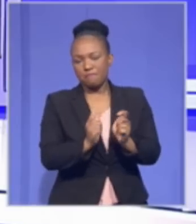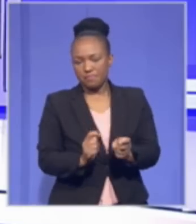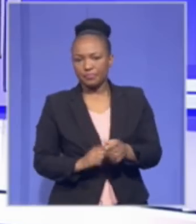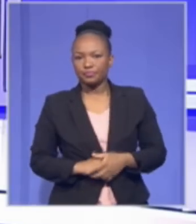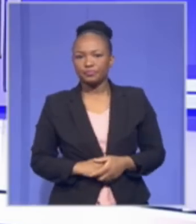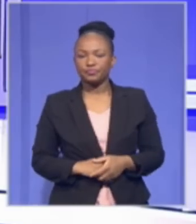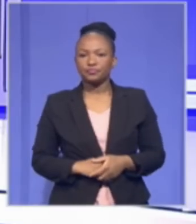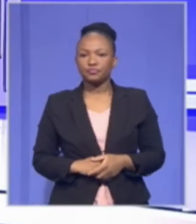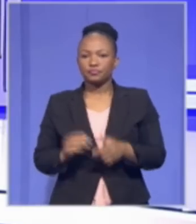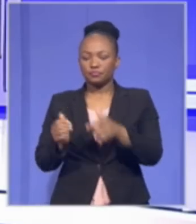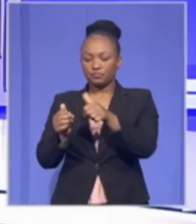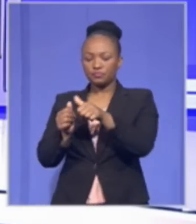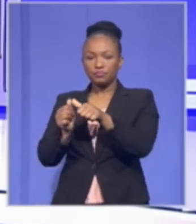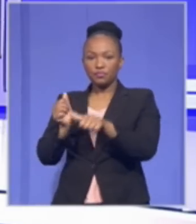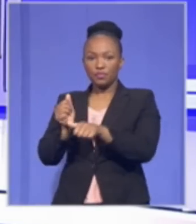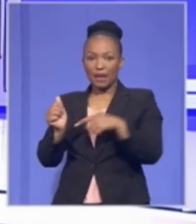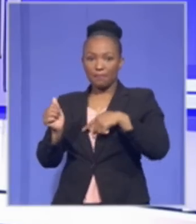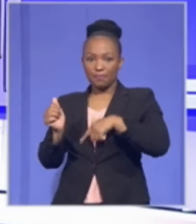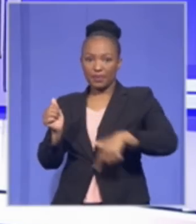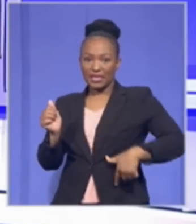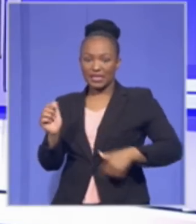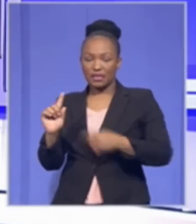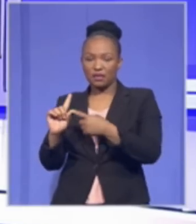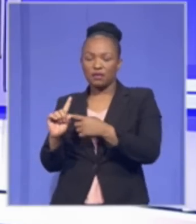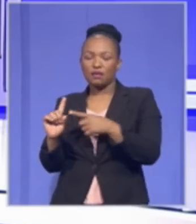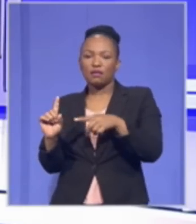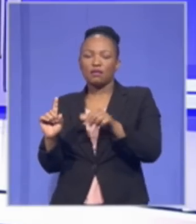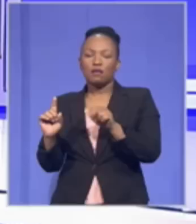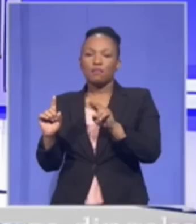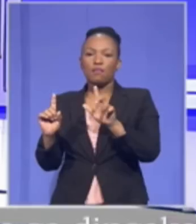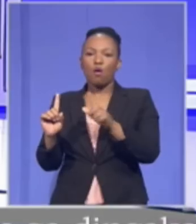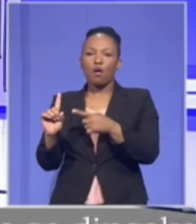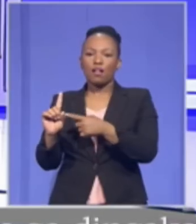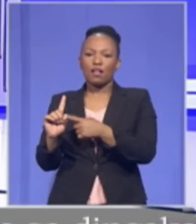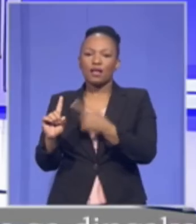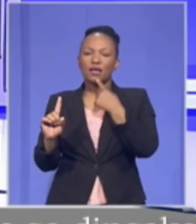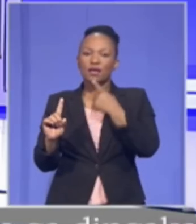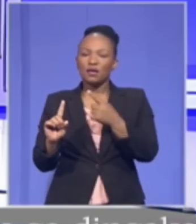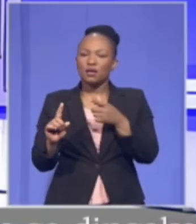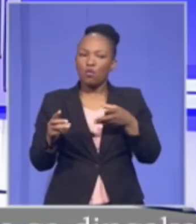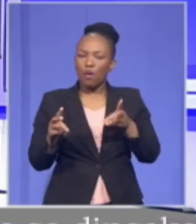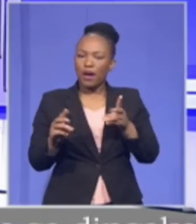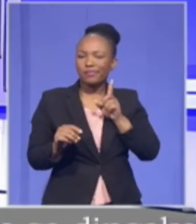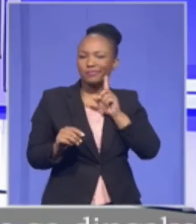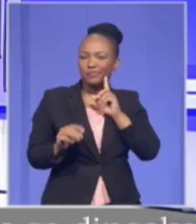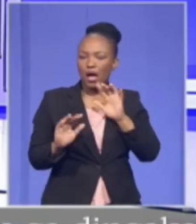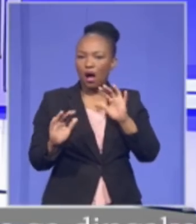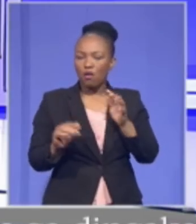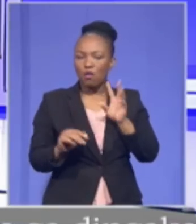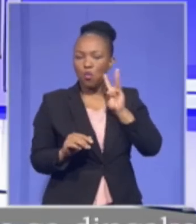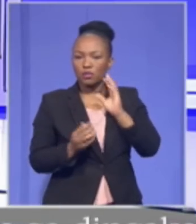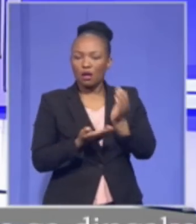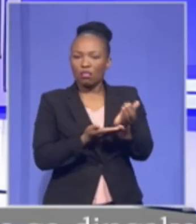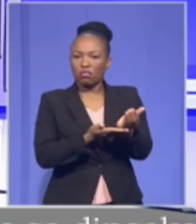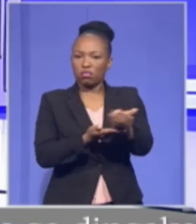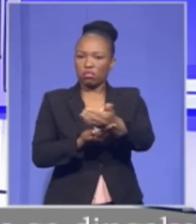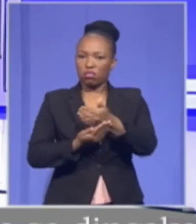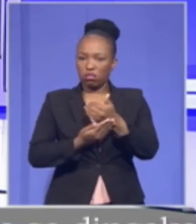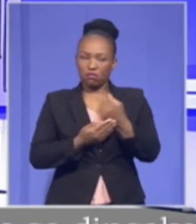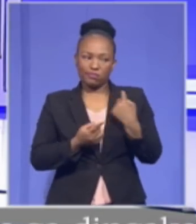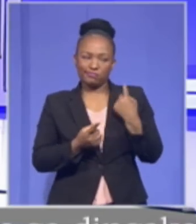Motlatšamopresidente Paul Mashatile o re mebasepala ya ka Gauteng e hlohloletša go tla ka magato a go boloka metsi. Ka se sebaka legato la pele la poloko ya metsi